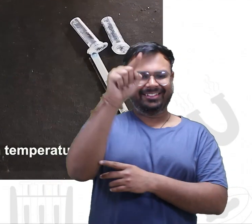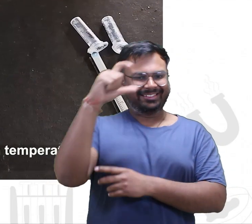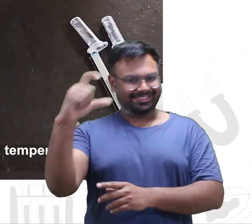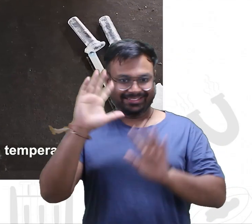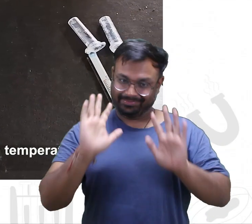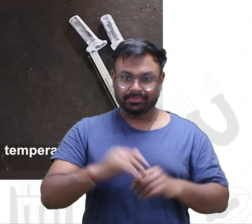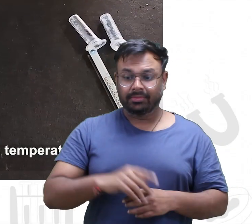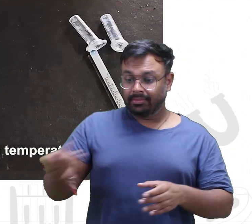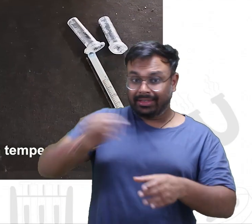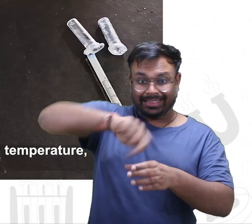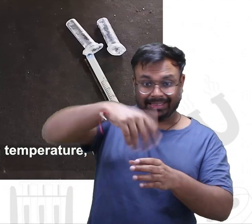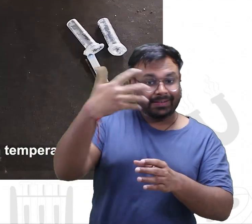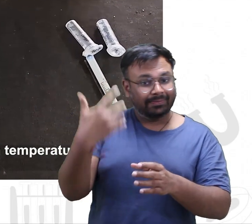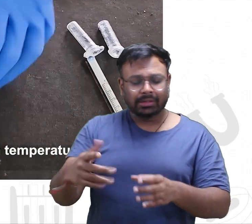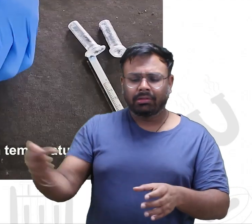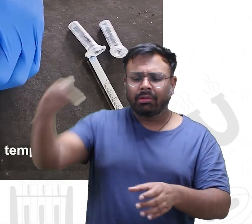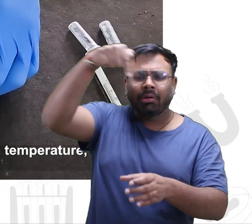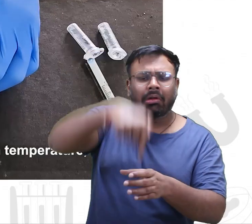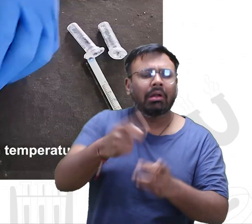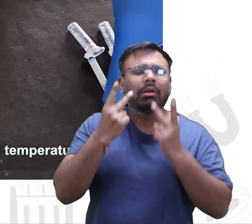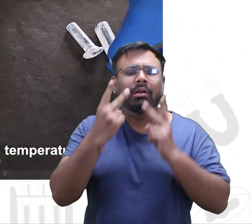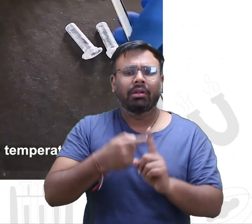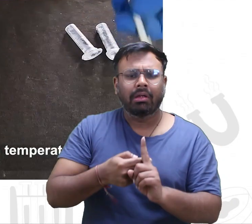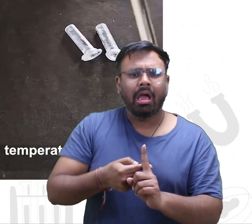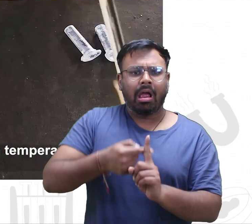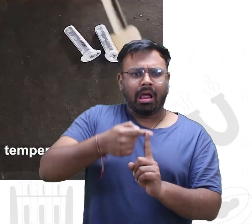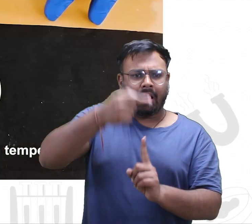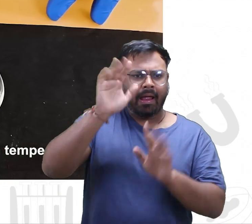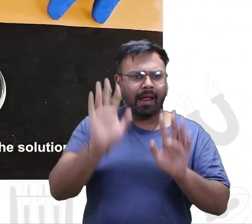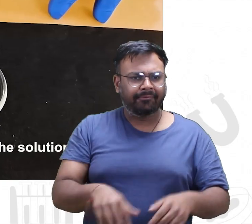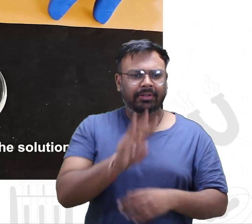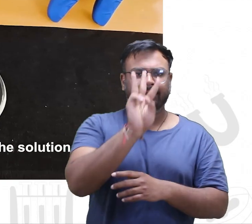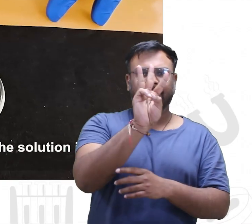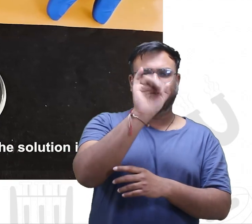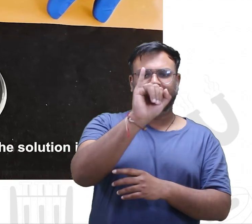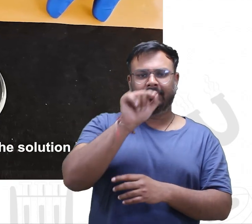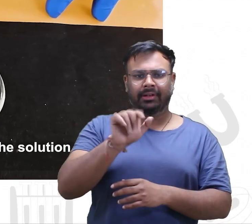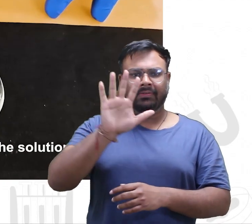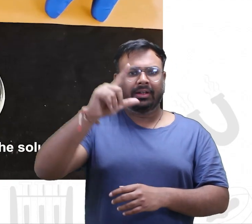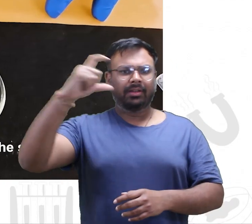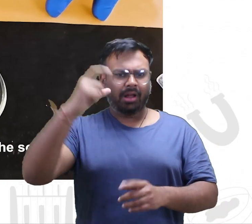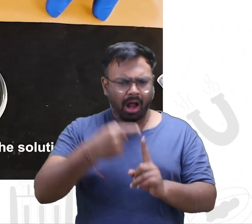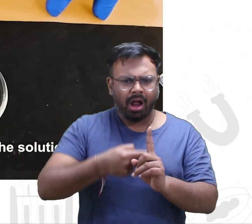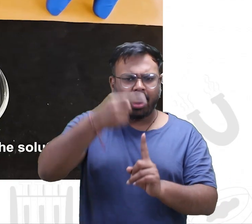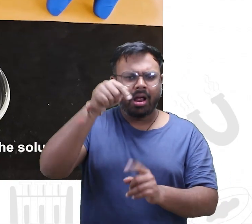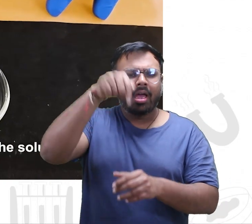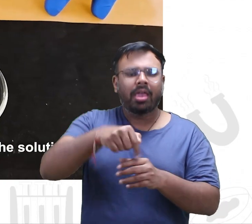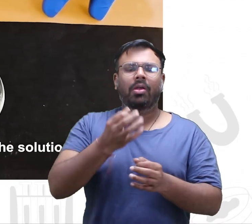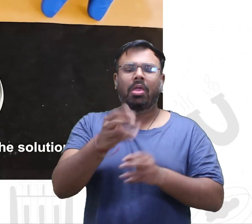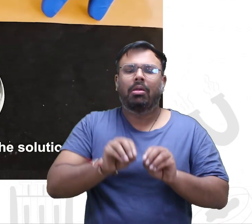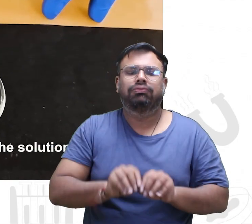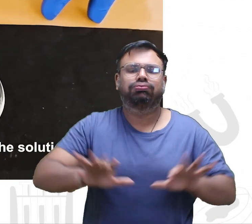the water in beaker B is at room temperature, which is 27 degrees Celsius. After adding the salt calcium chloride,